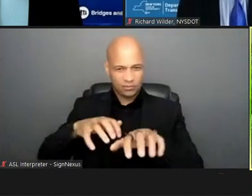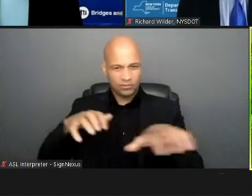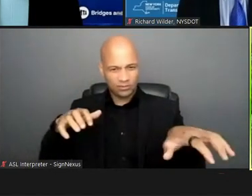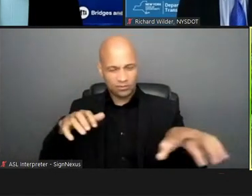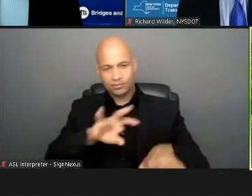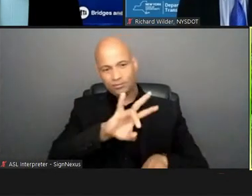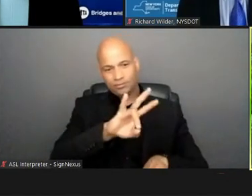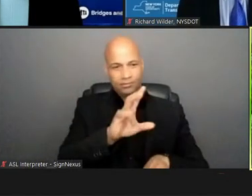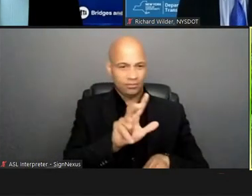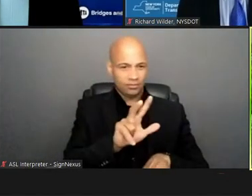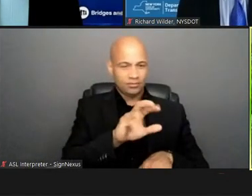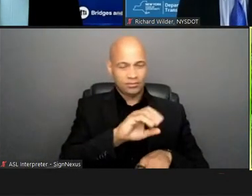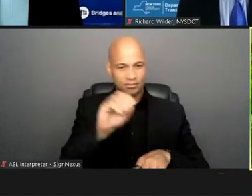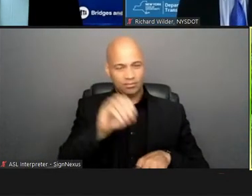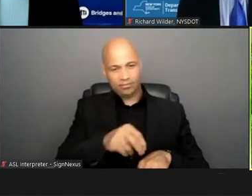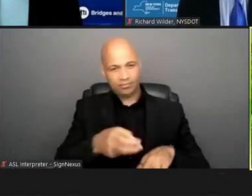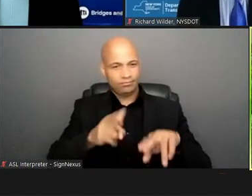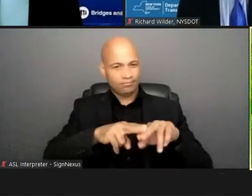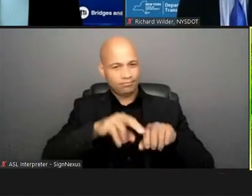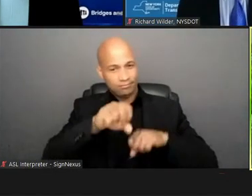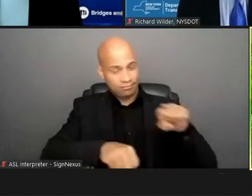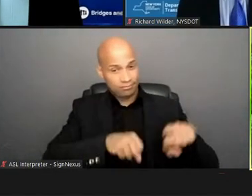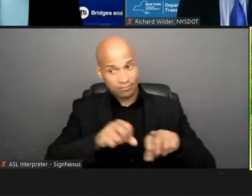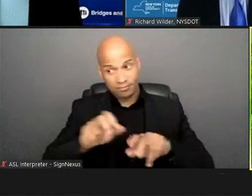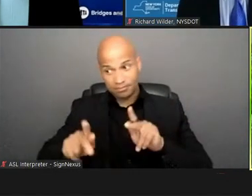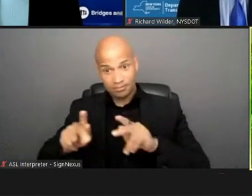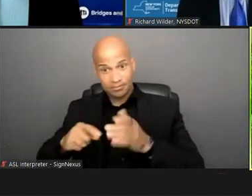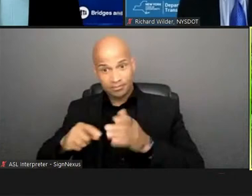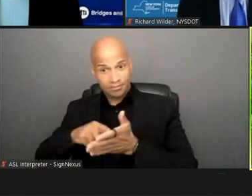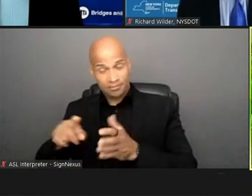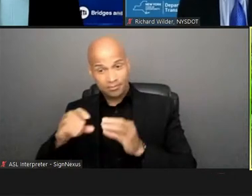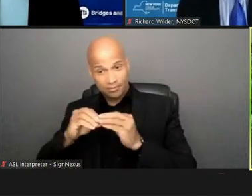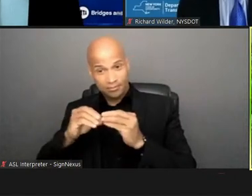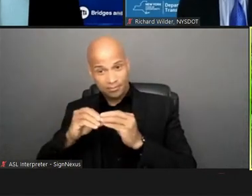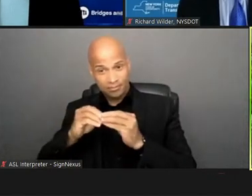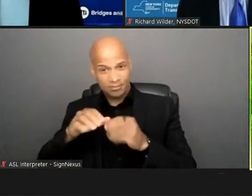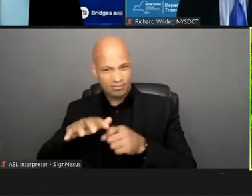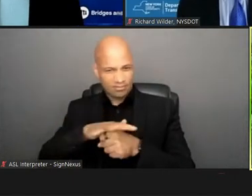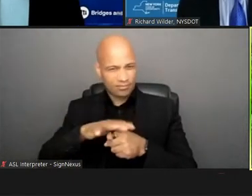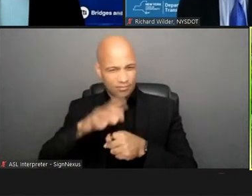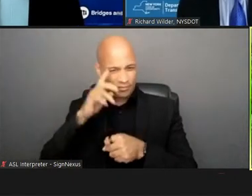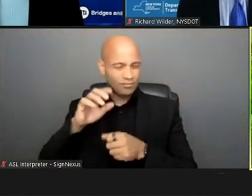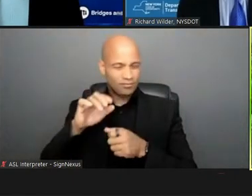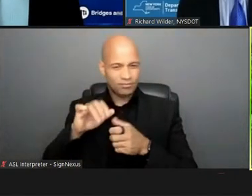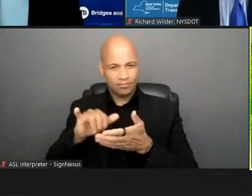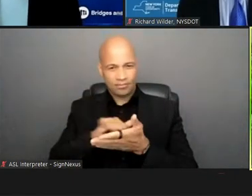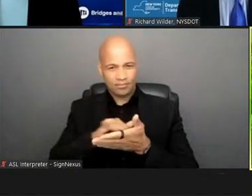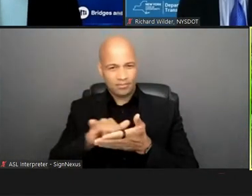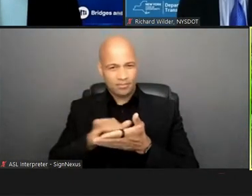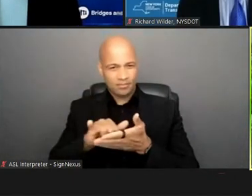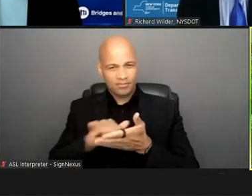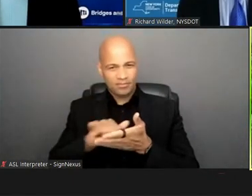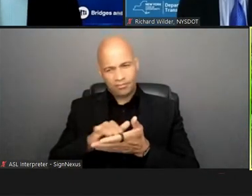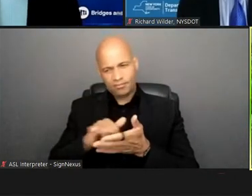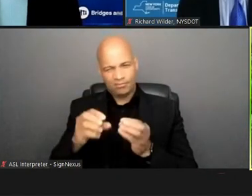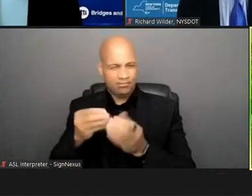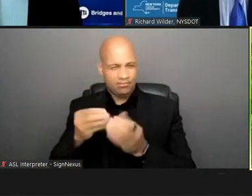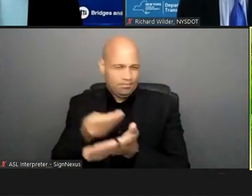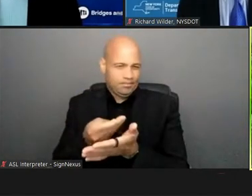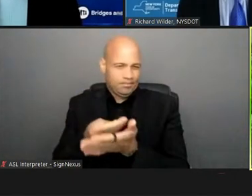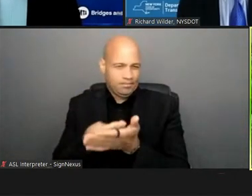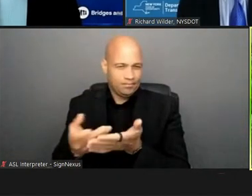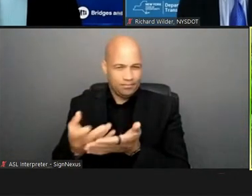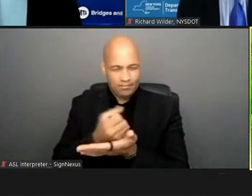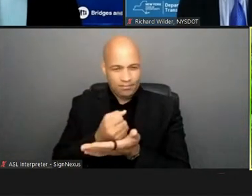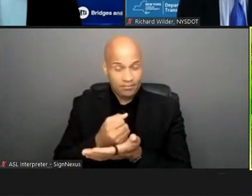cycling and the people who would pay more to drive into the congested parts of Manhattan are disproportionately wealthier just four